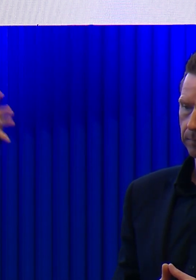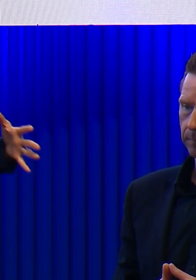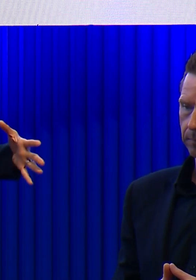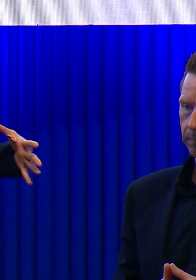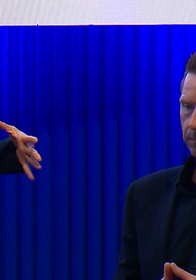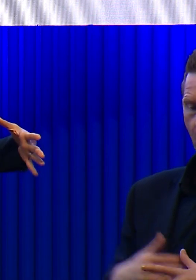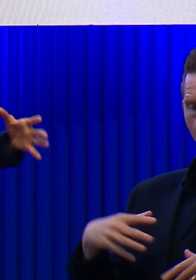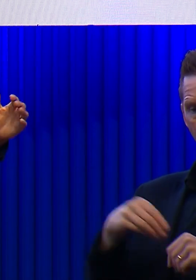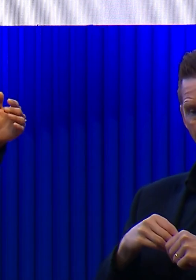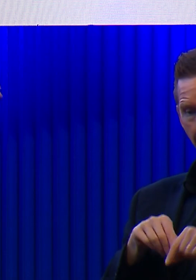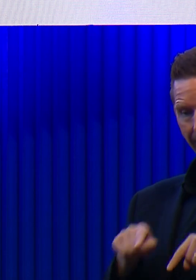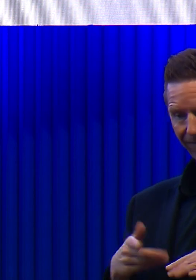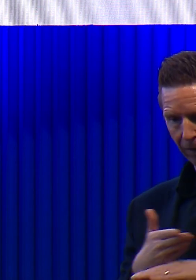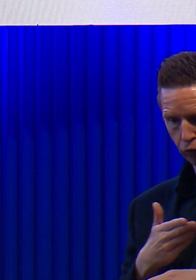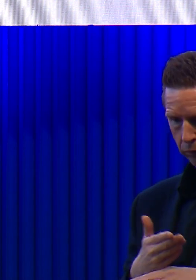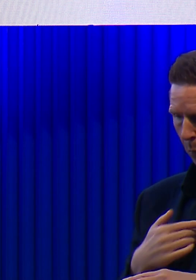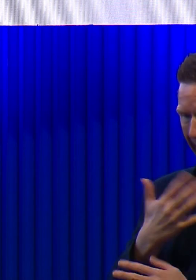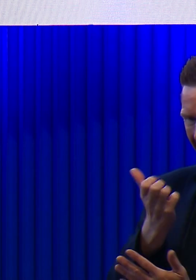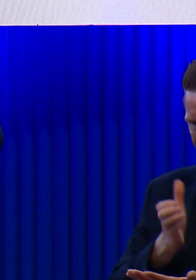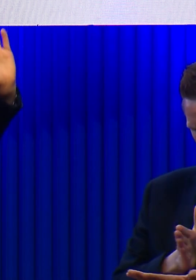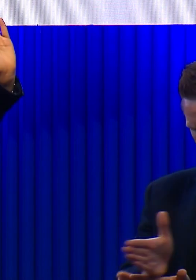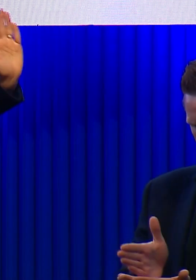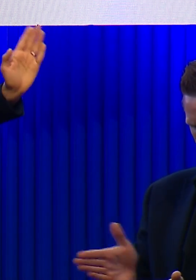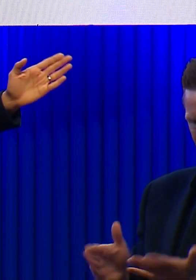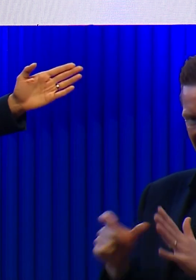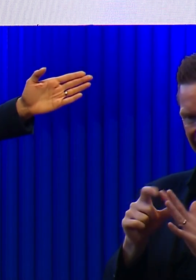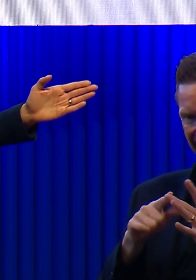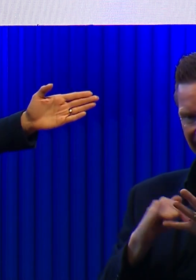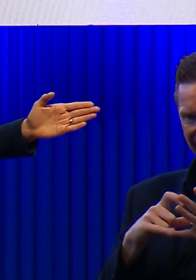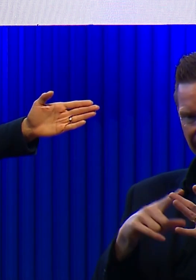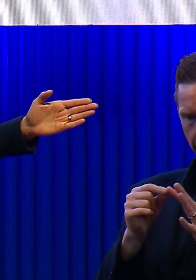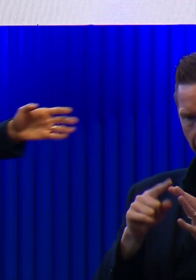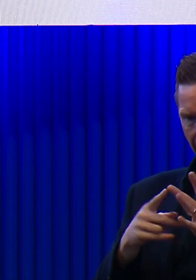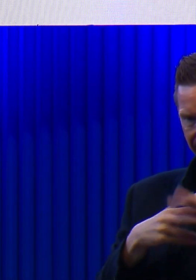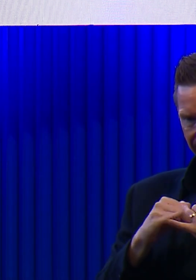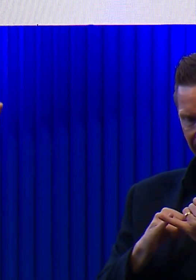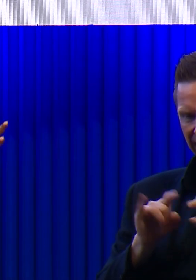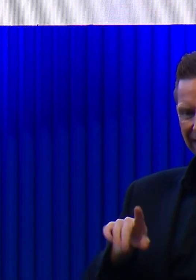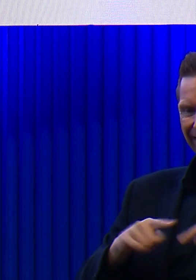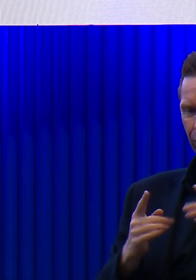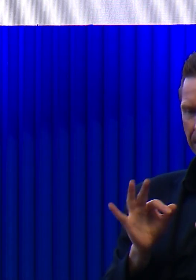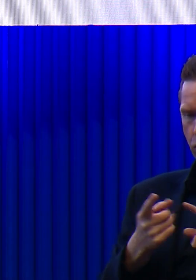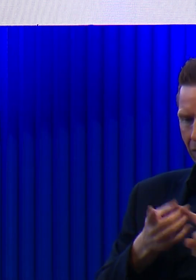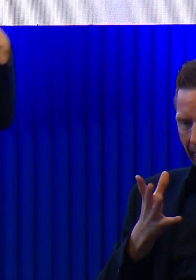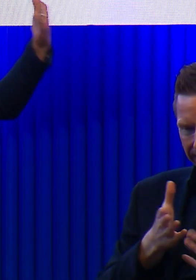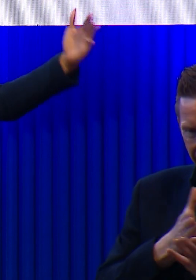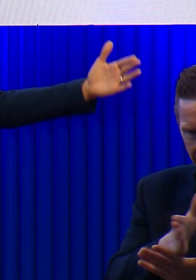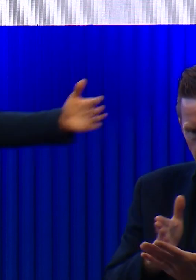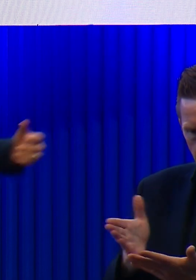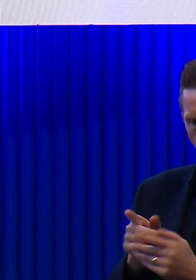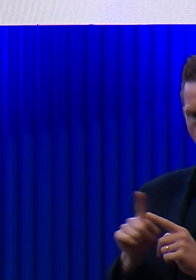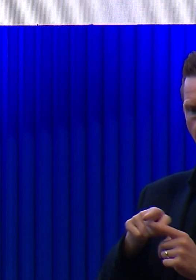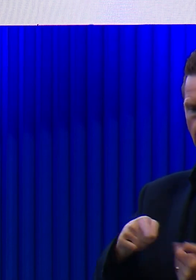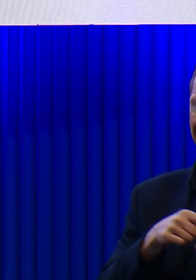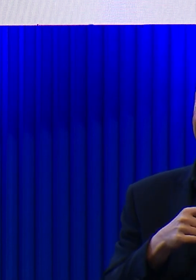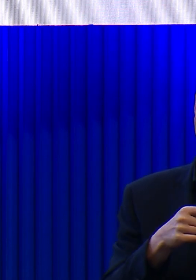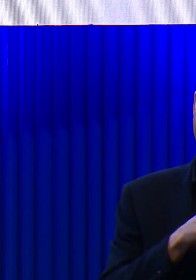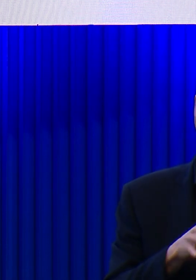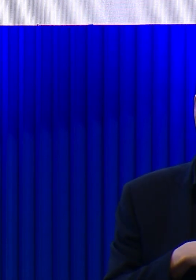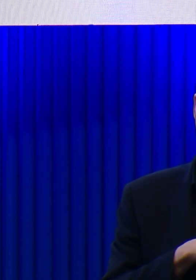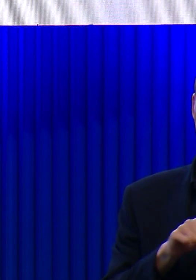Within the function, we have disciplines. And this is where we start branching out different specialities. So we have UI designers,